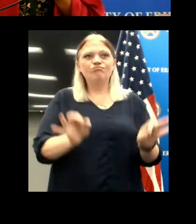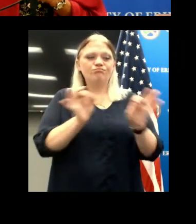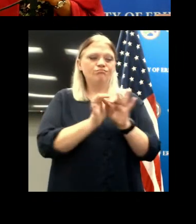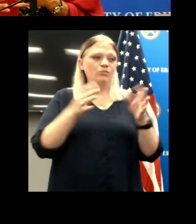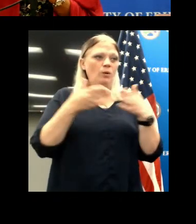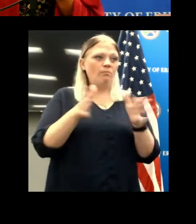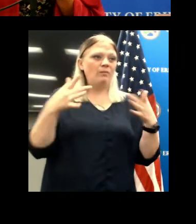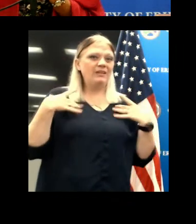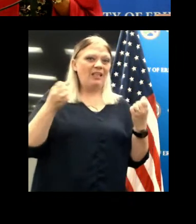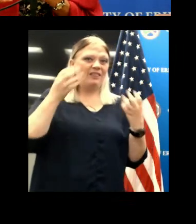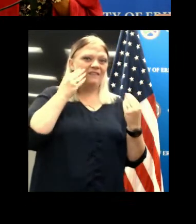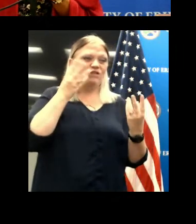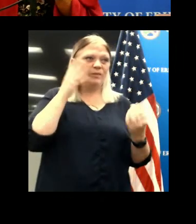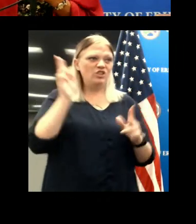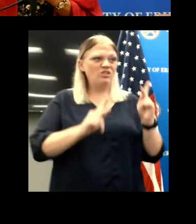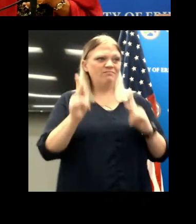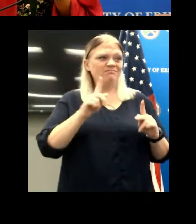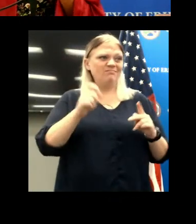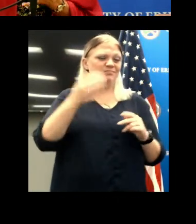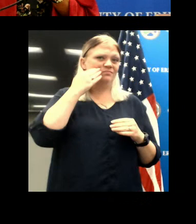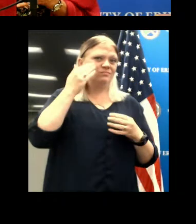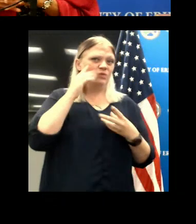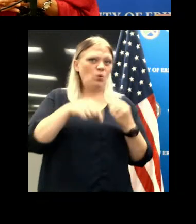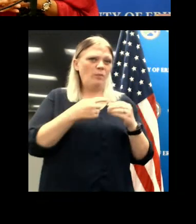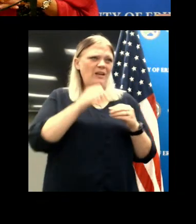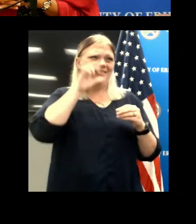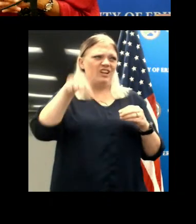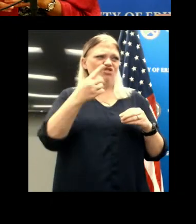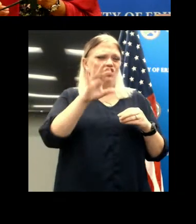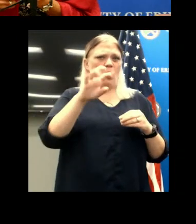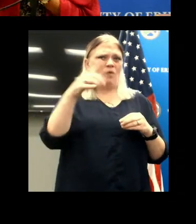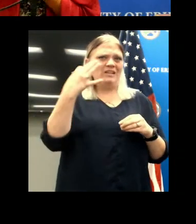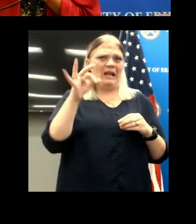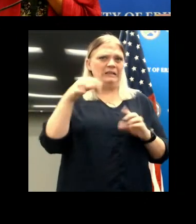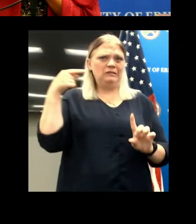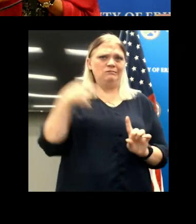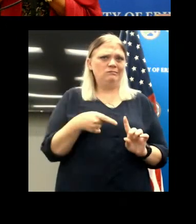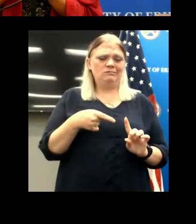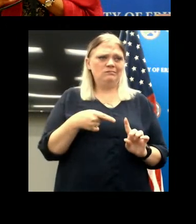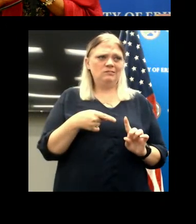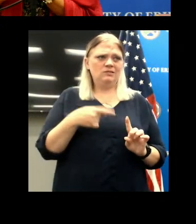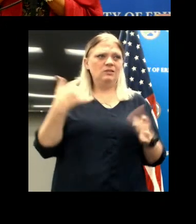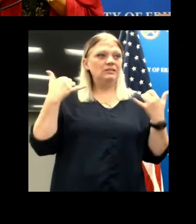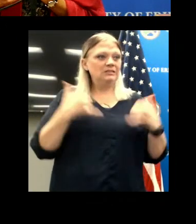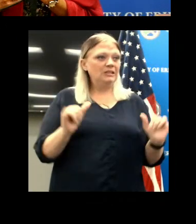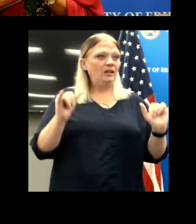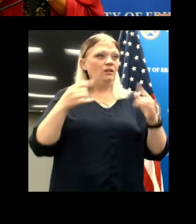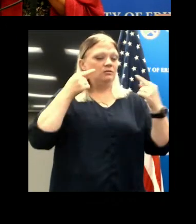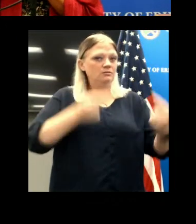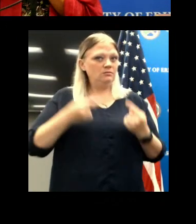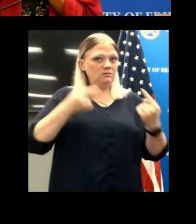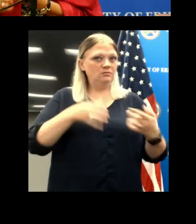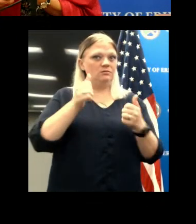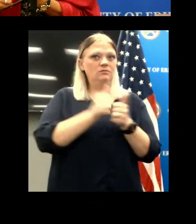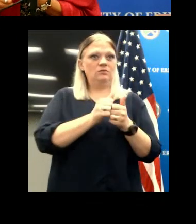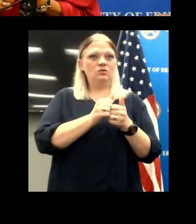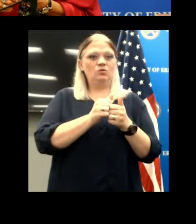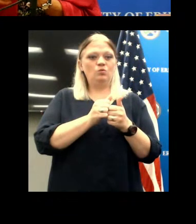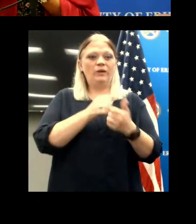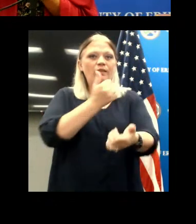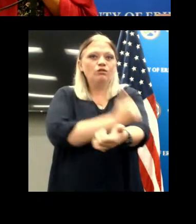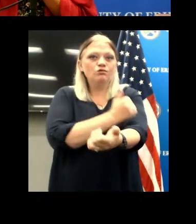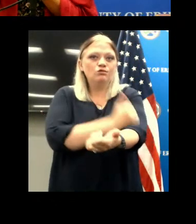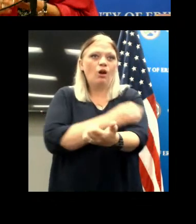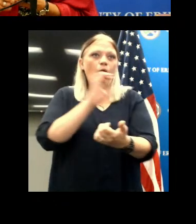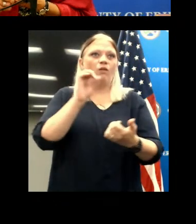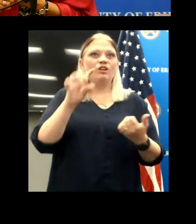health information that the public needs to know about. It's not just all COVID-19. We're still struggling with drug